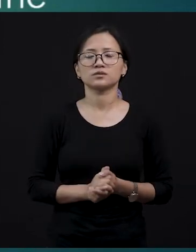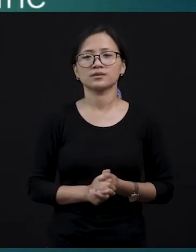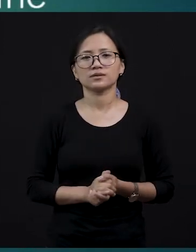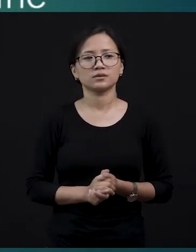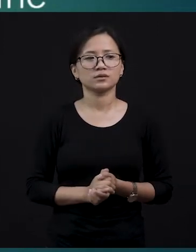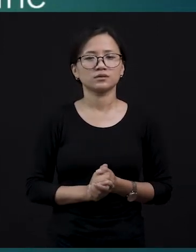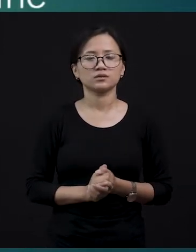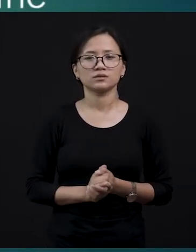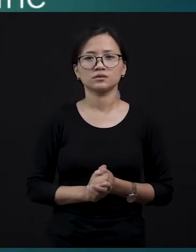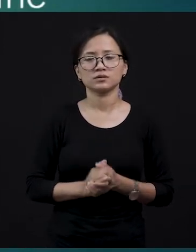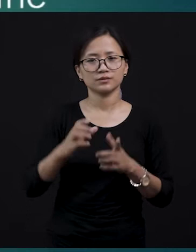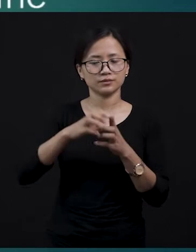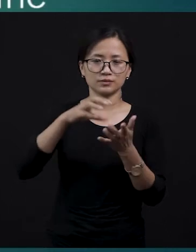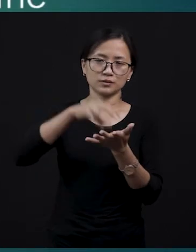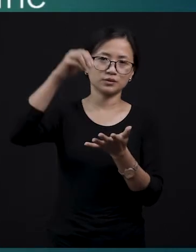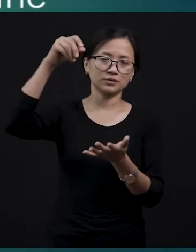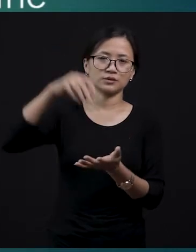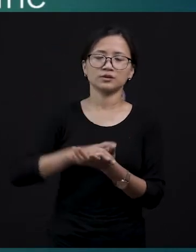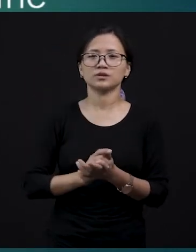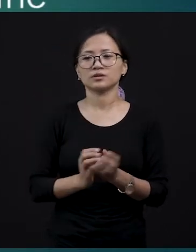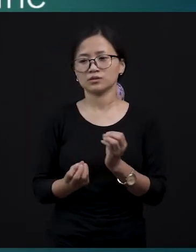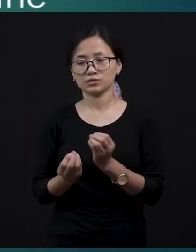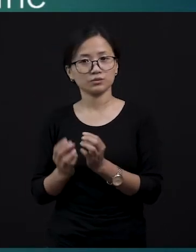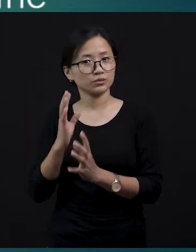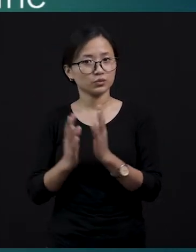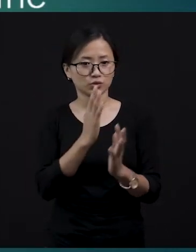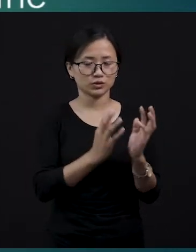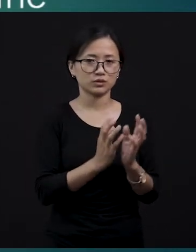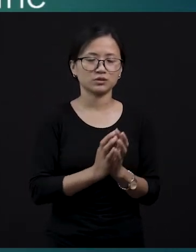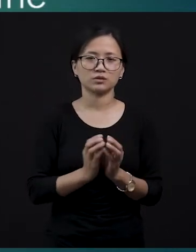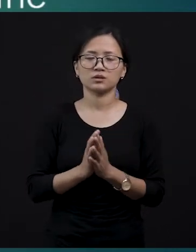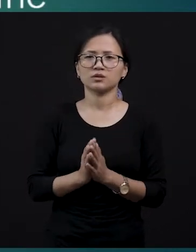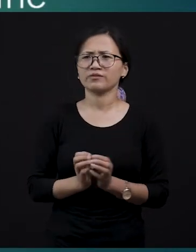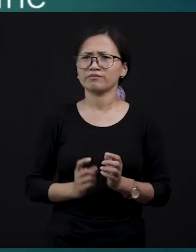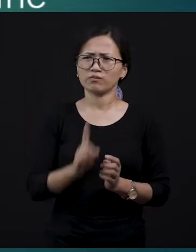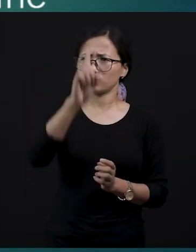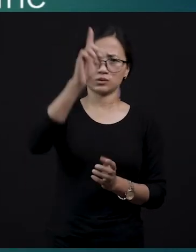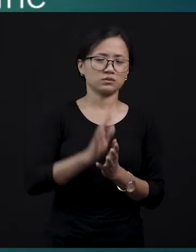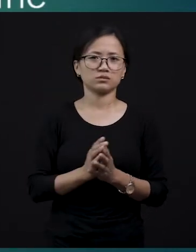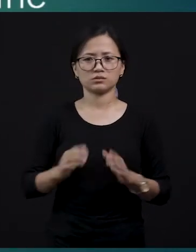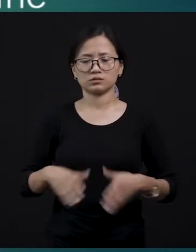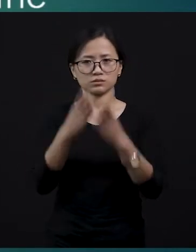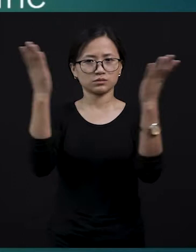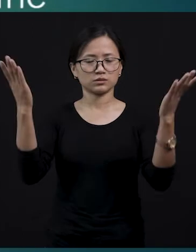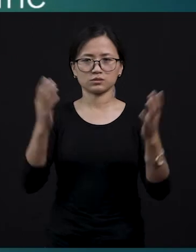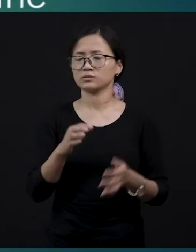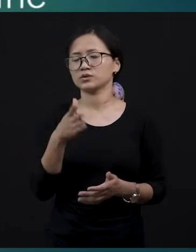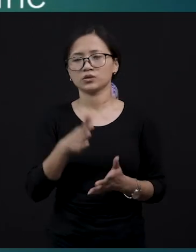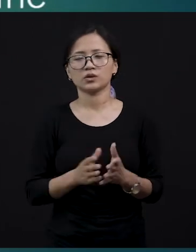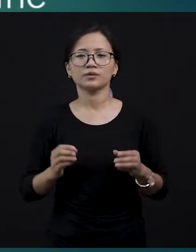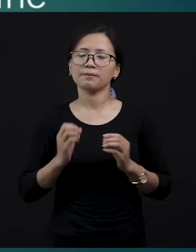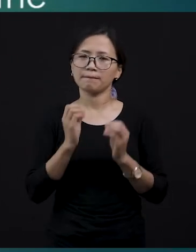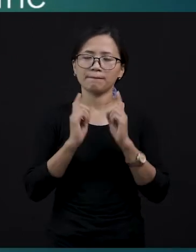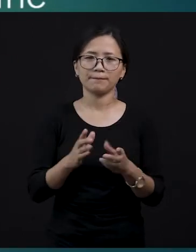some deserts which will be dotted with bushes too. Not very tall trees, but there will be short trees and it would be